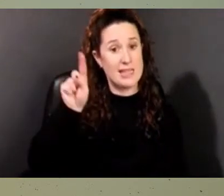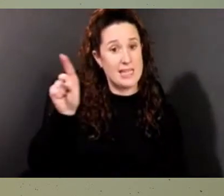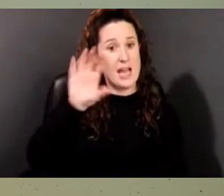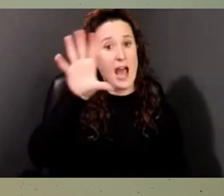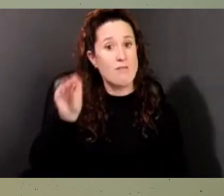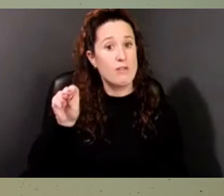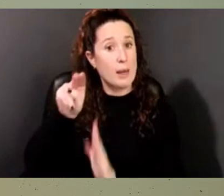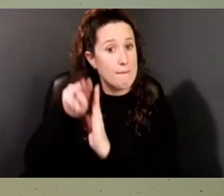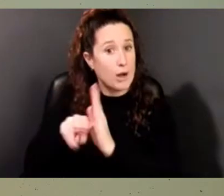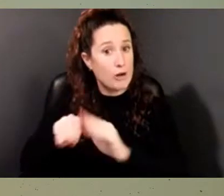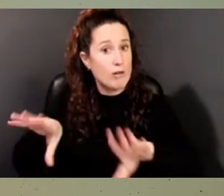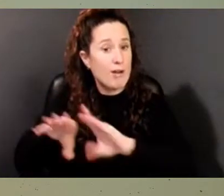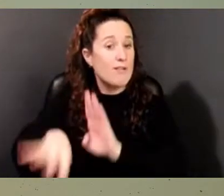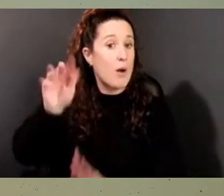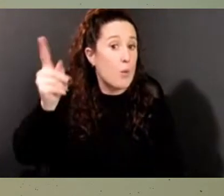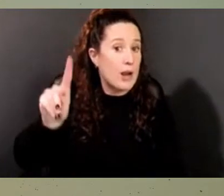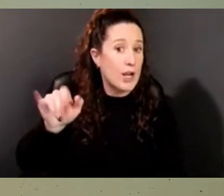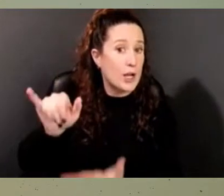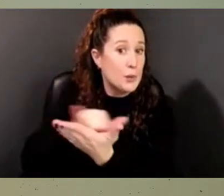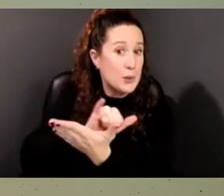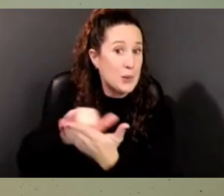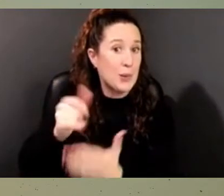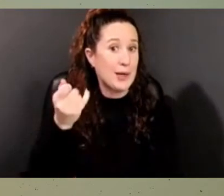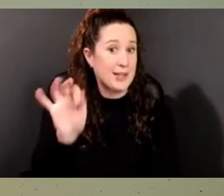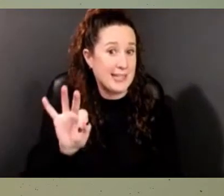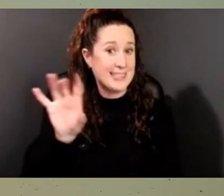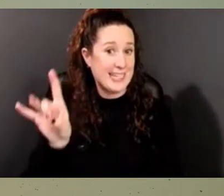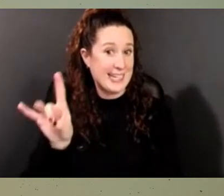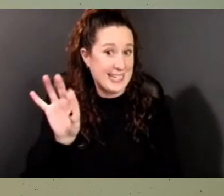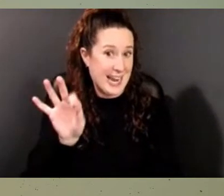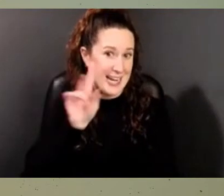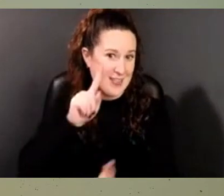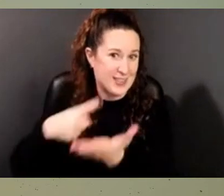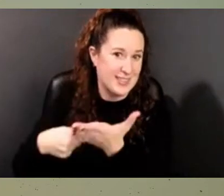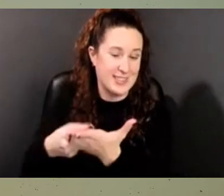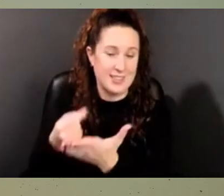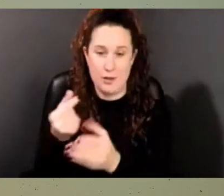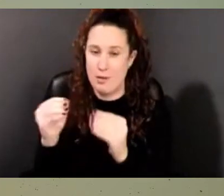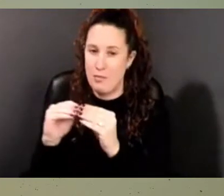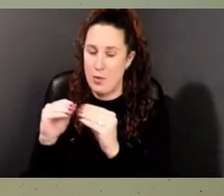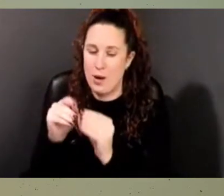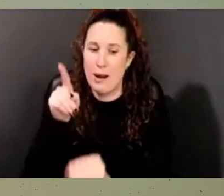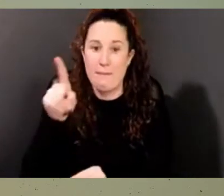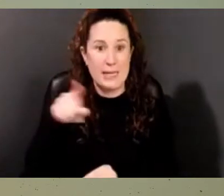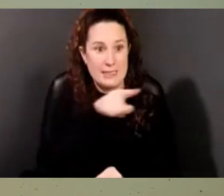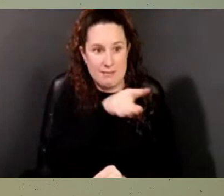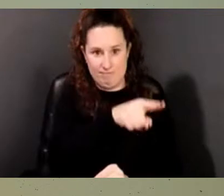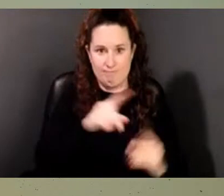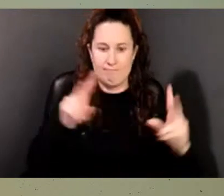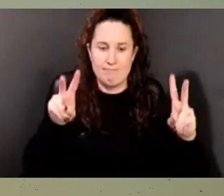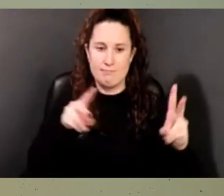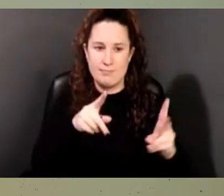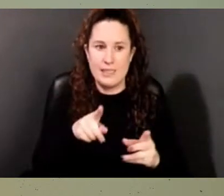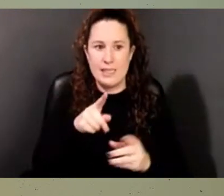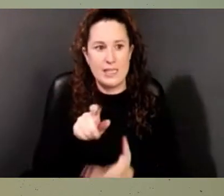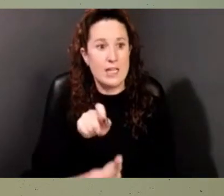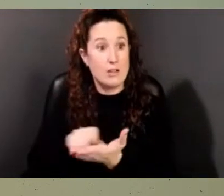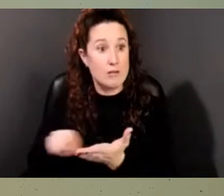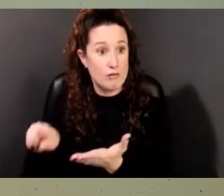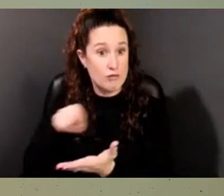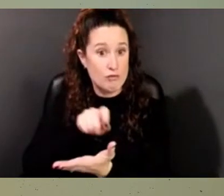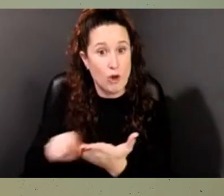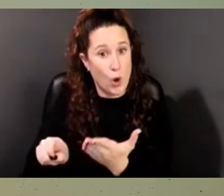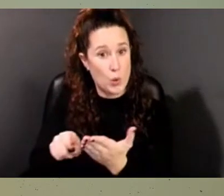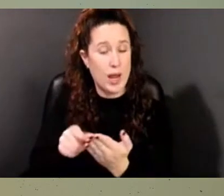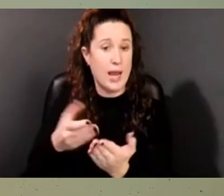that was unearthed in 1989 that I'll talk about a little bit more. But he wrote a preface, a foreword to a